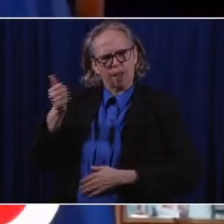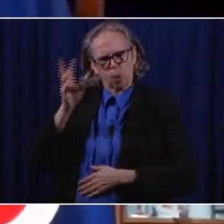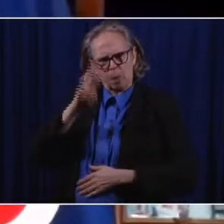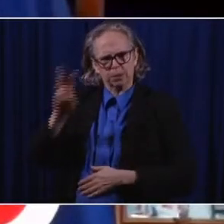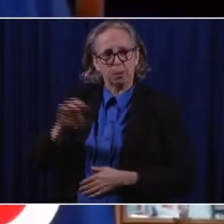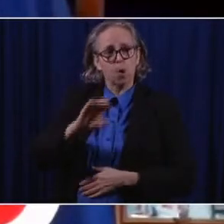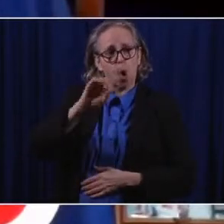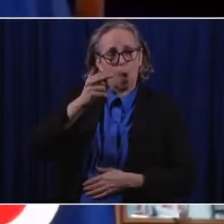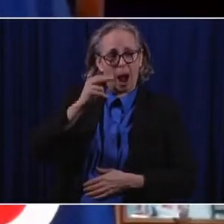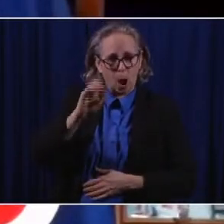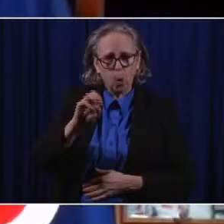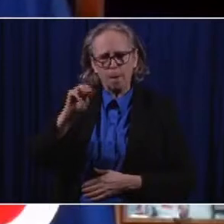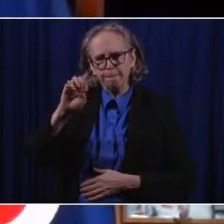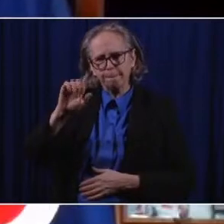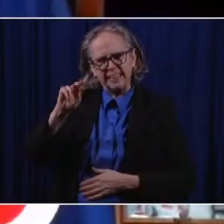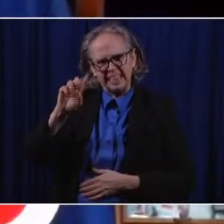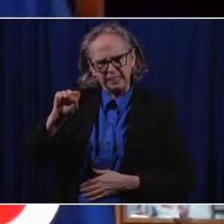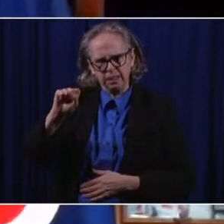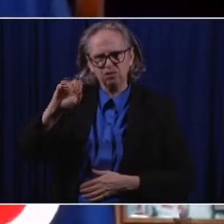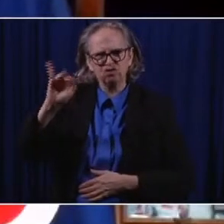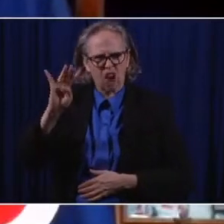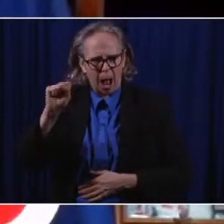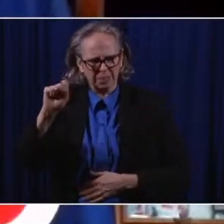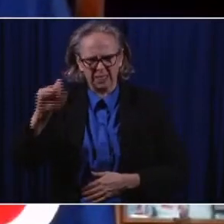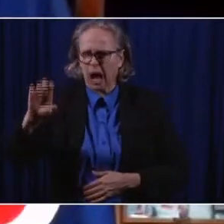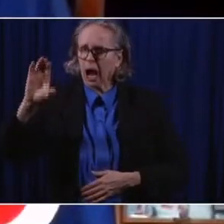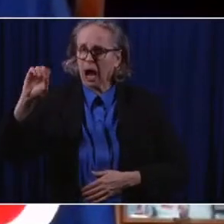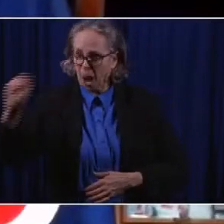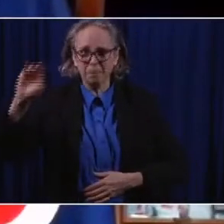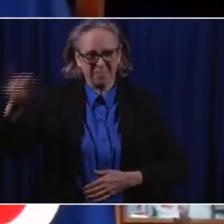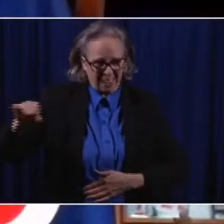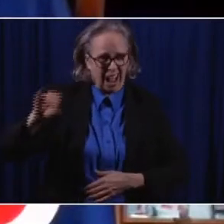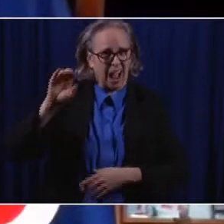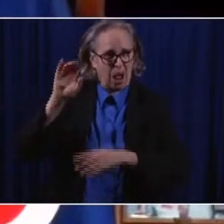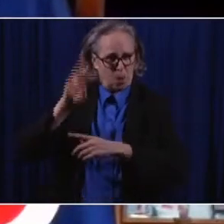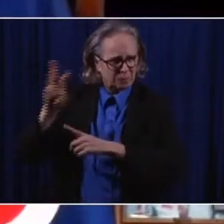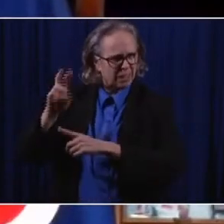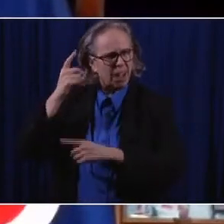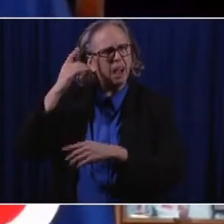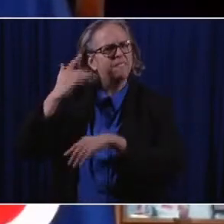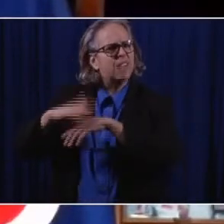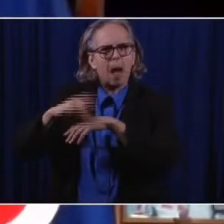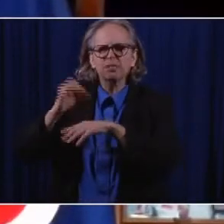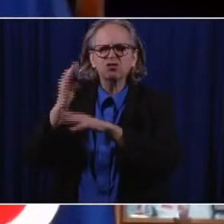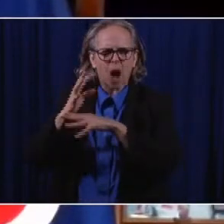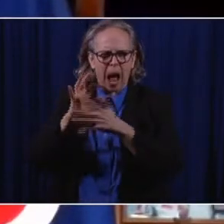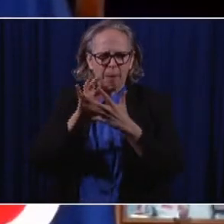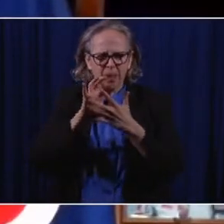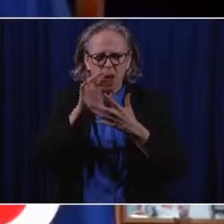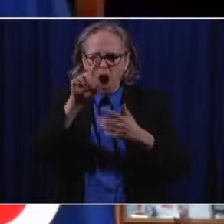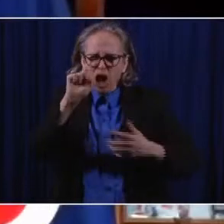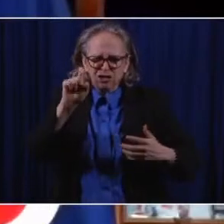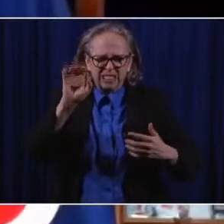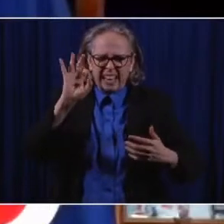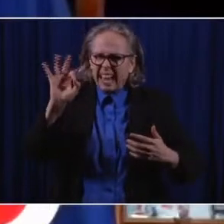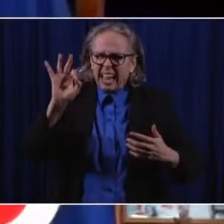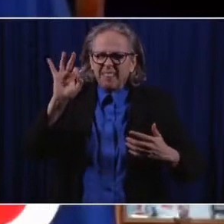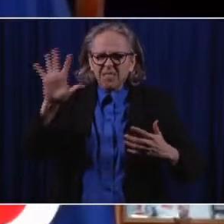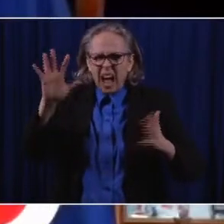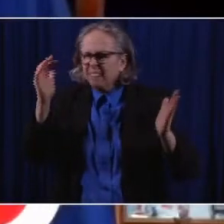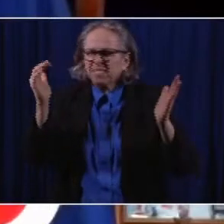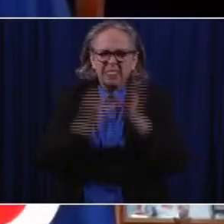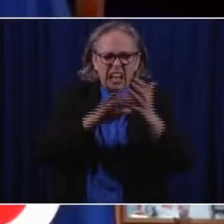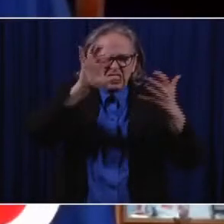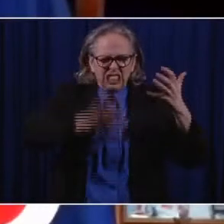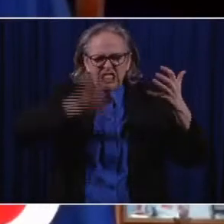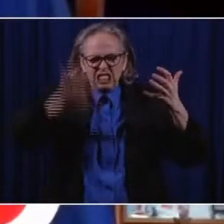195,000 open jobs available right now at OhioMeansJobs.com. 94,000 of them pay $50,000